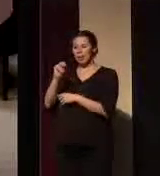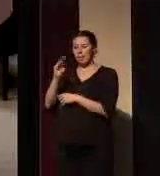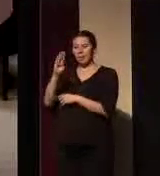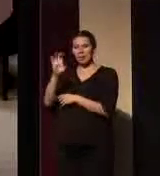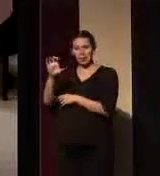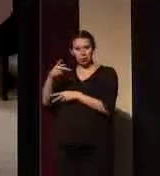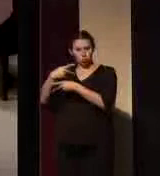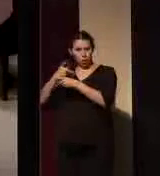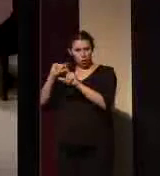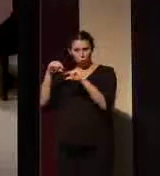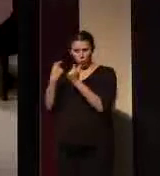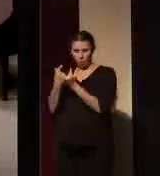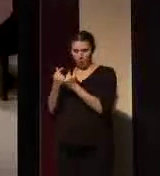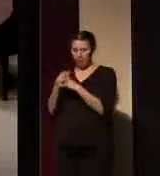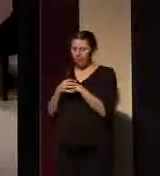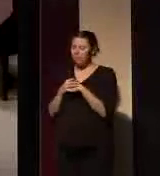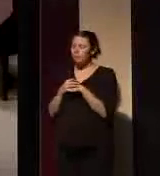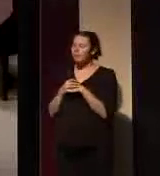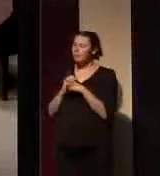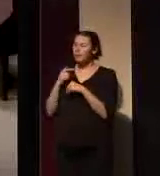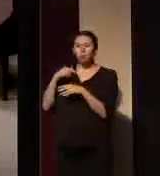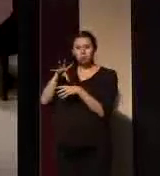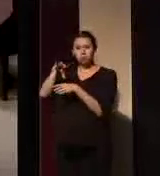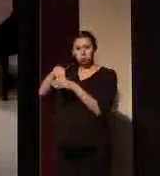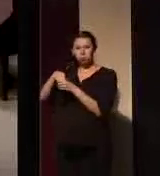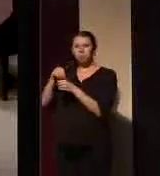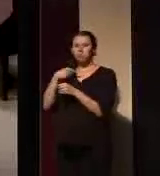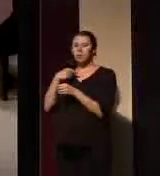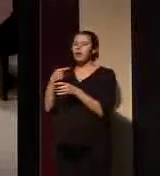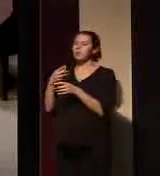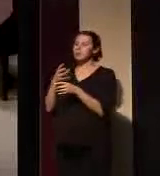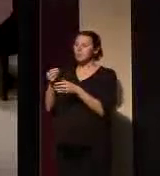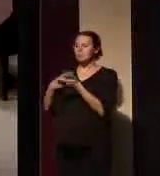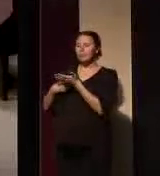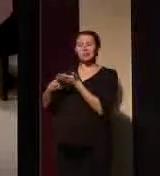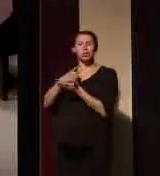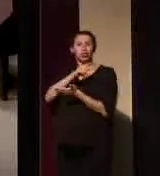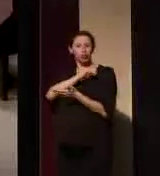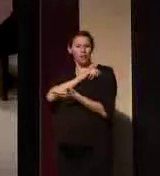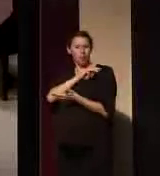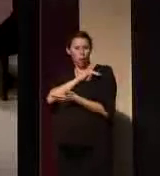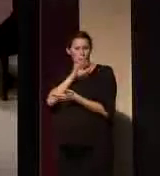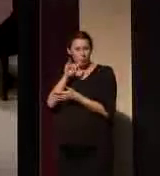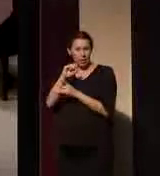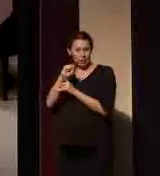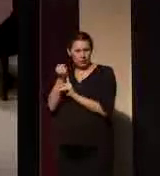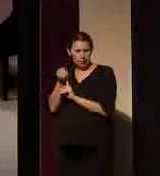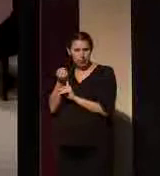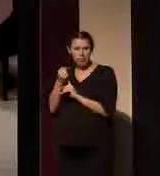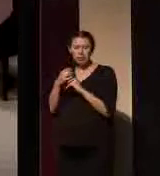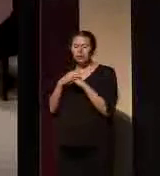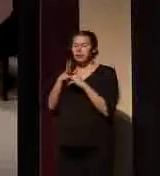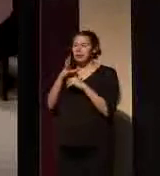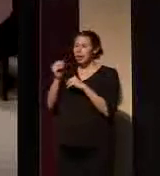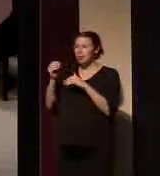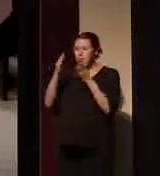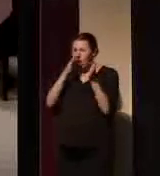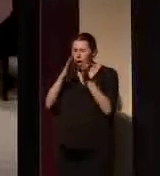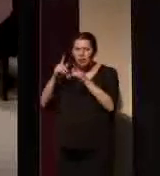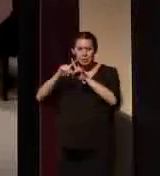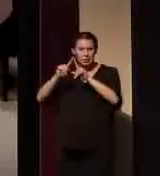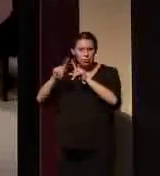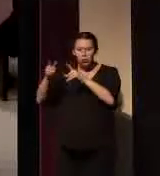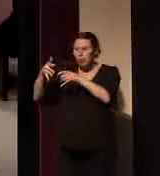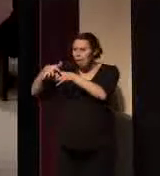we had covered some of the Trayvon Martin case, and we were planning different things in our coverage,